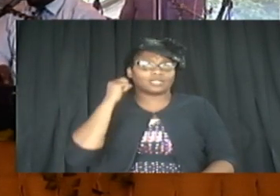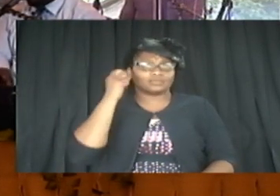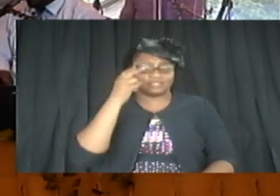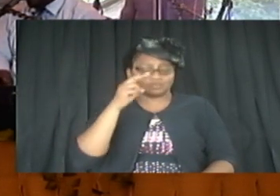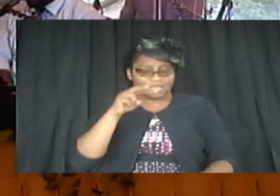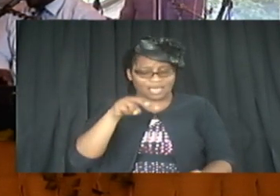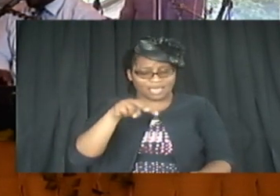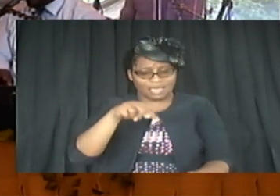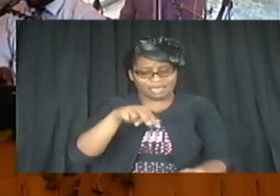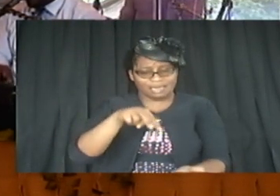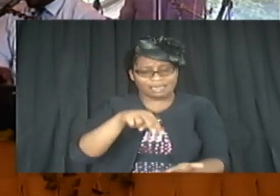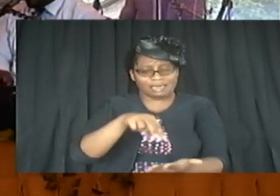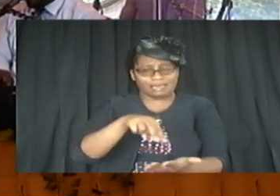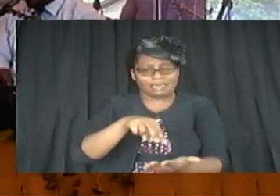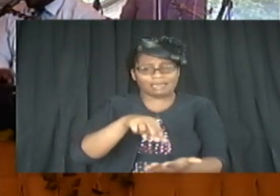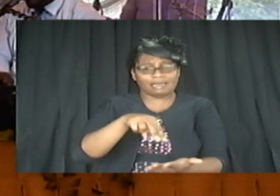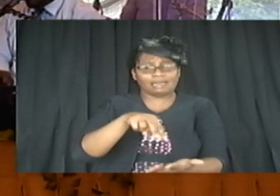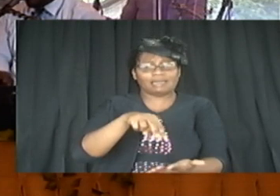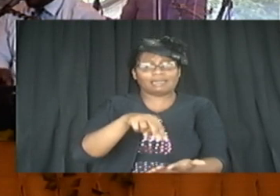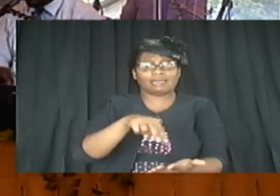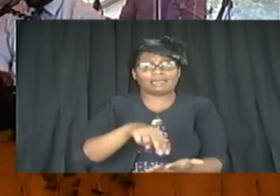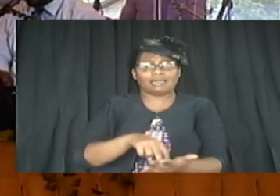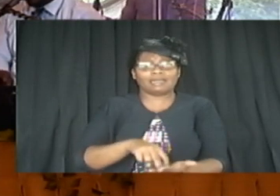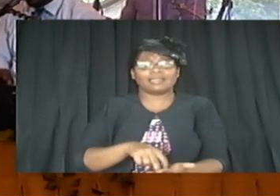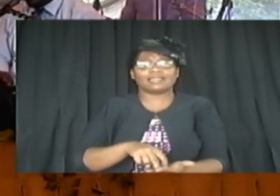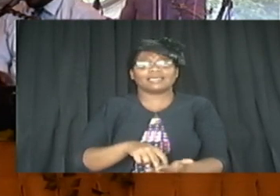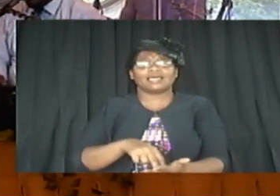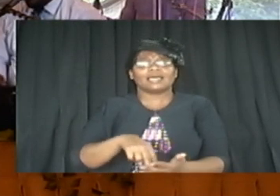shall stand. Can you preach that day?